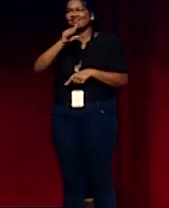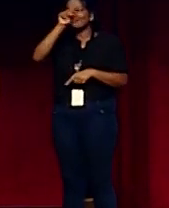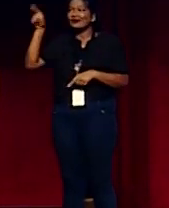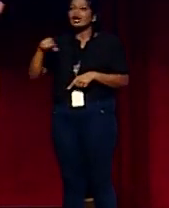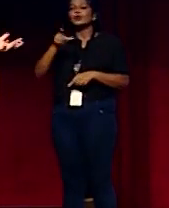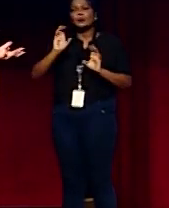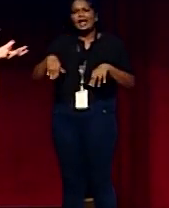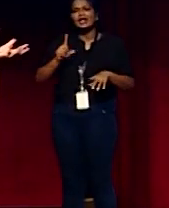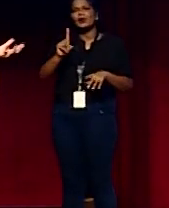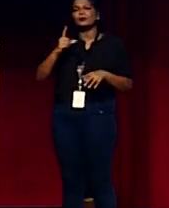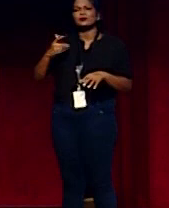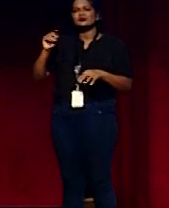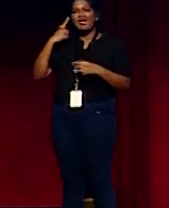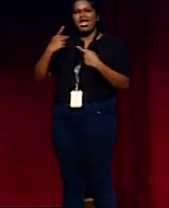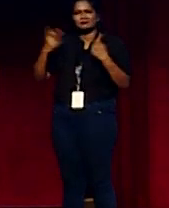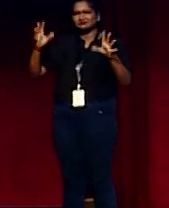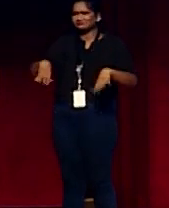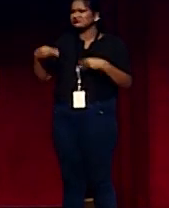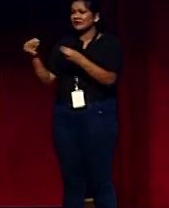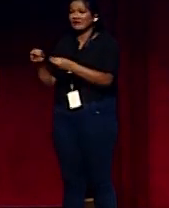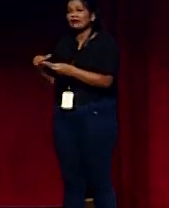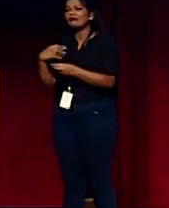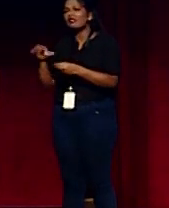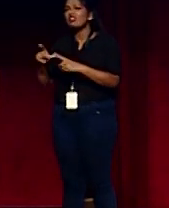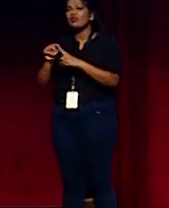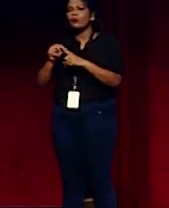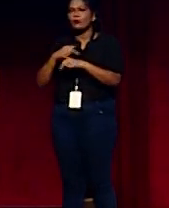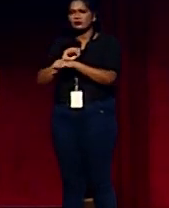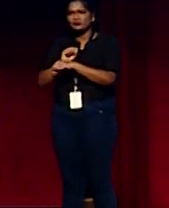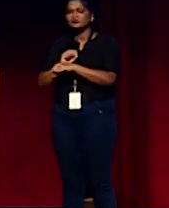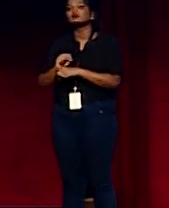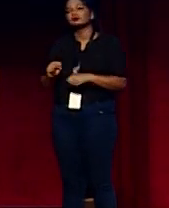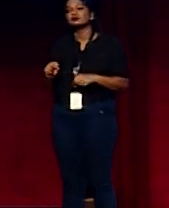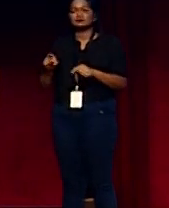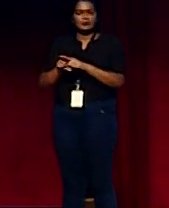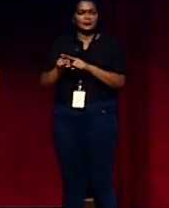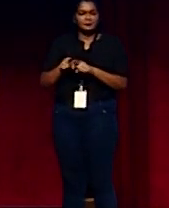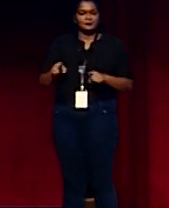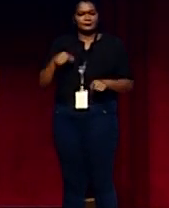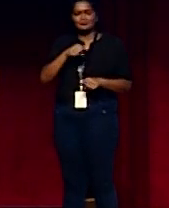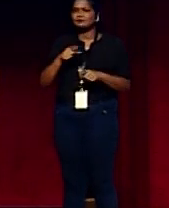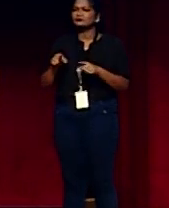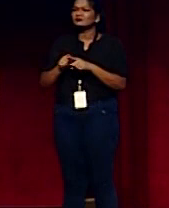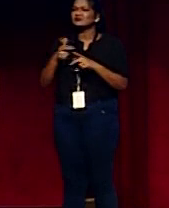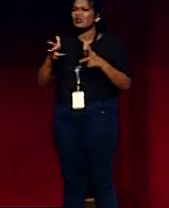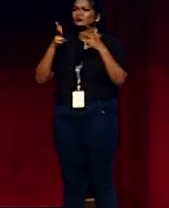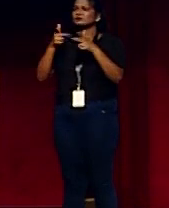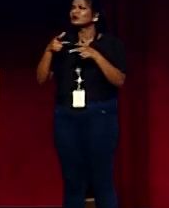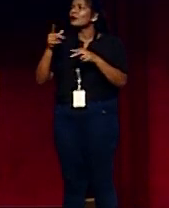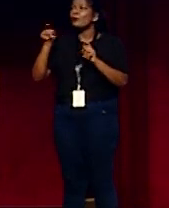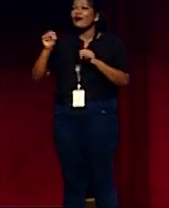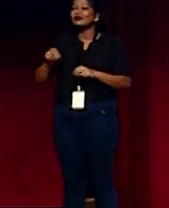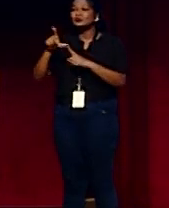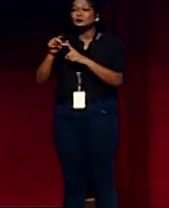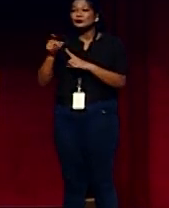Then you give it to one of those publishers. It's a 3-letter word publisher. So I'm not going to tell you that. What they do